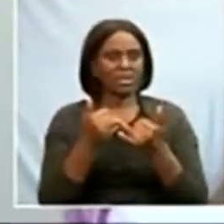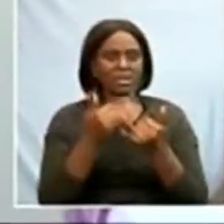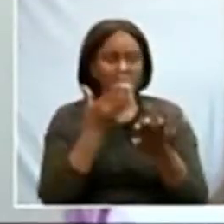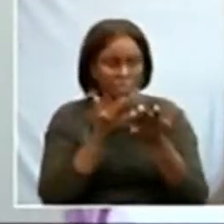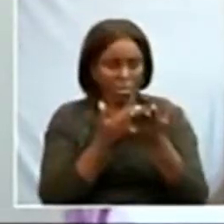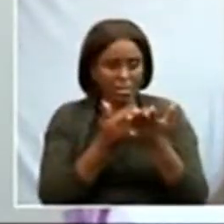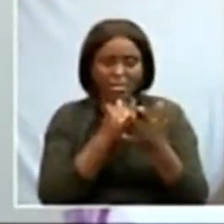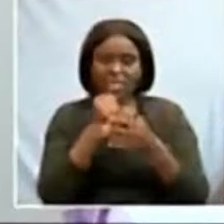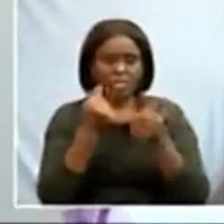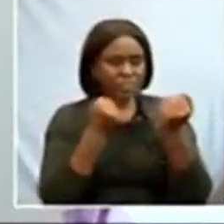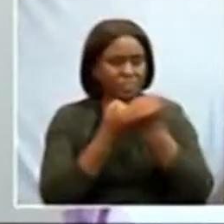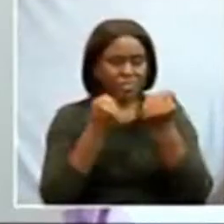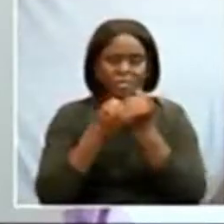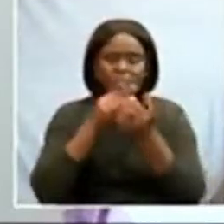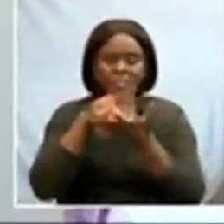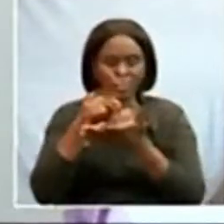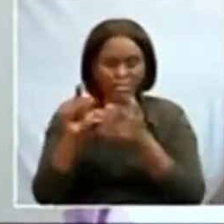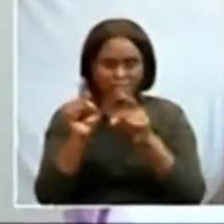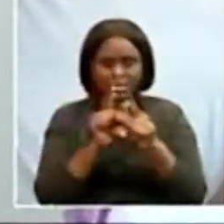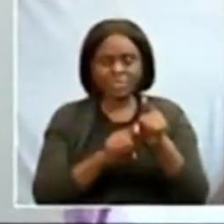These unsupported payments,